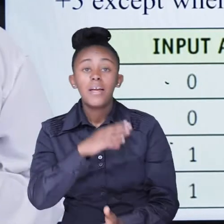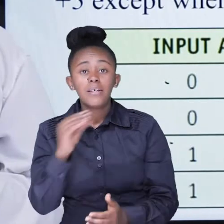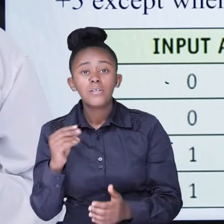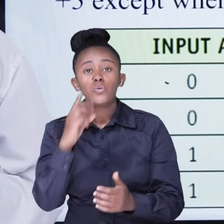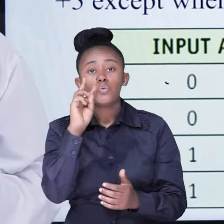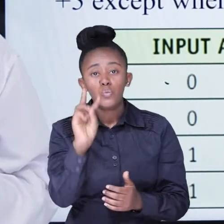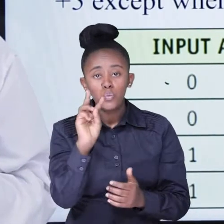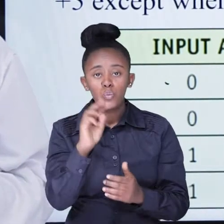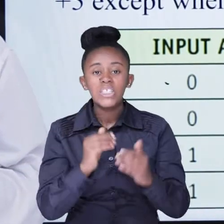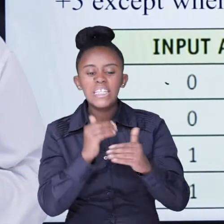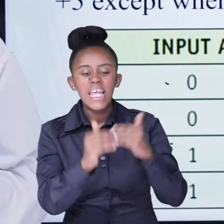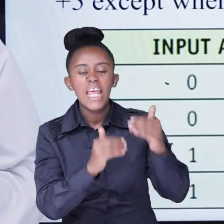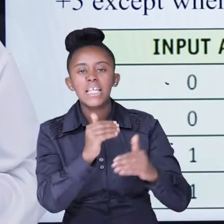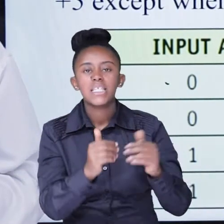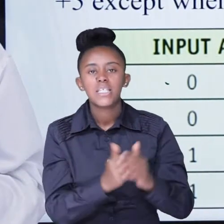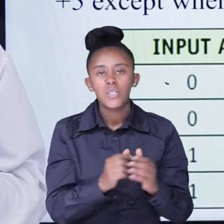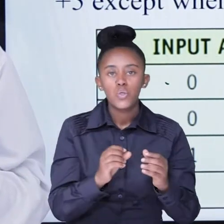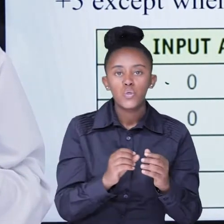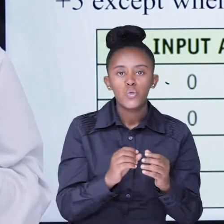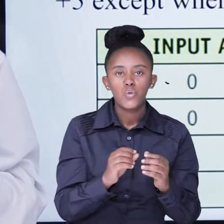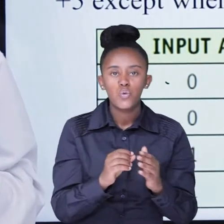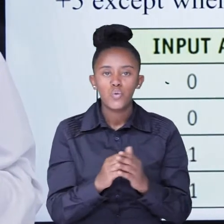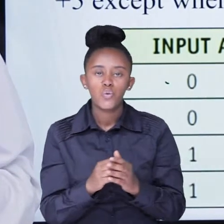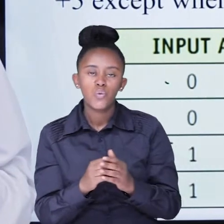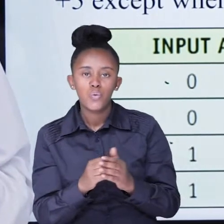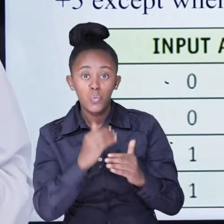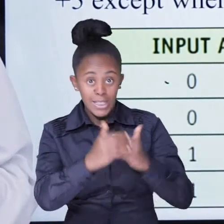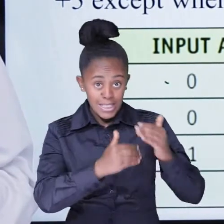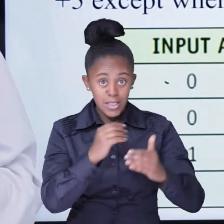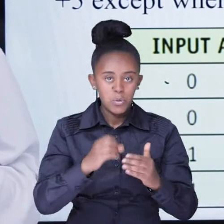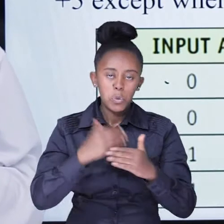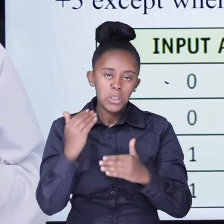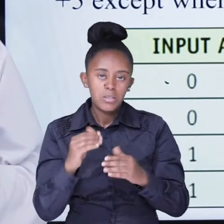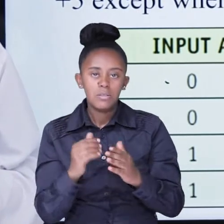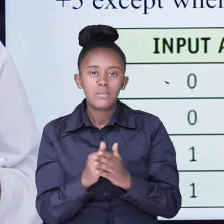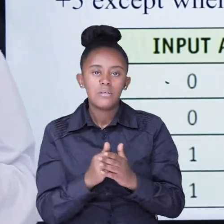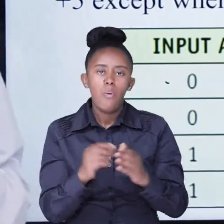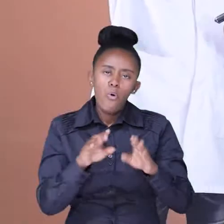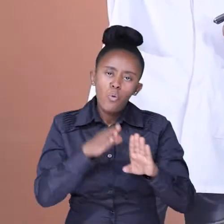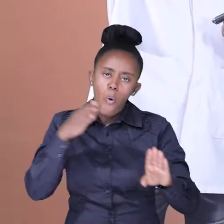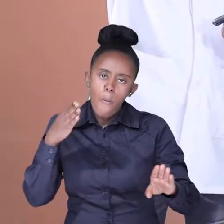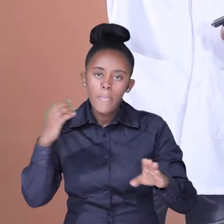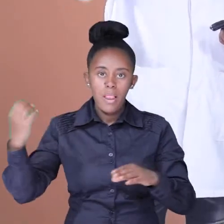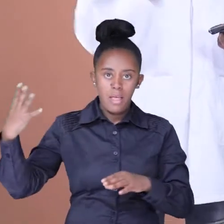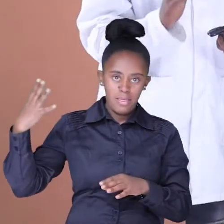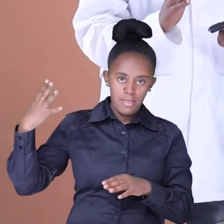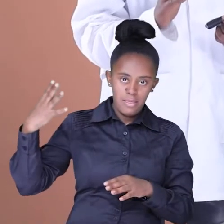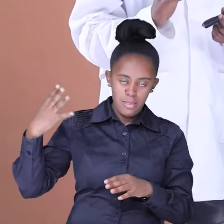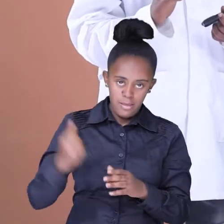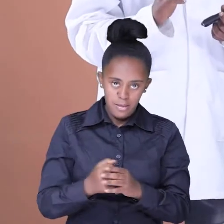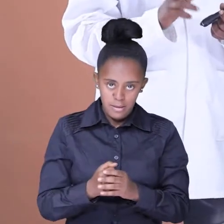series. When two switches are in series, when both open, the light is